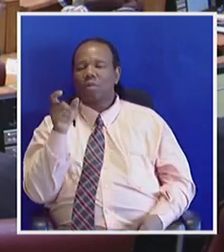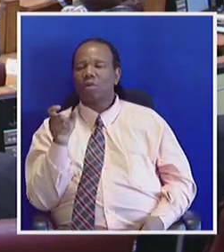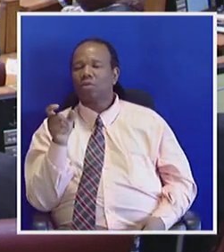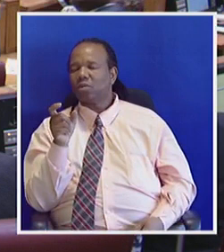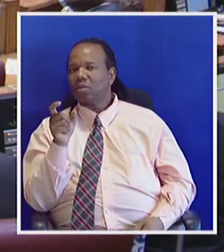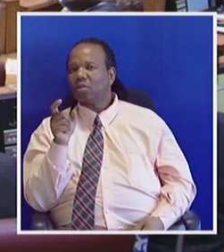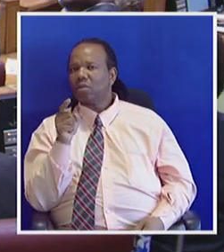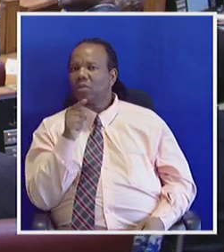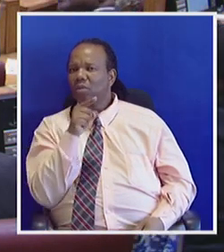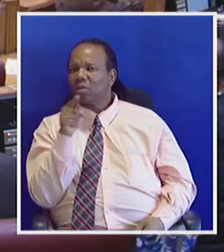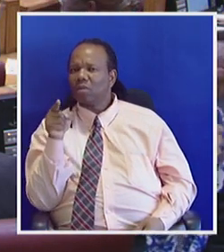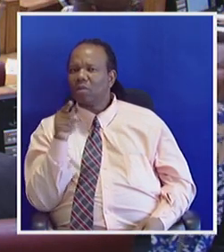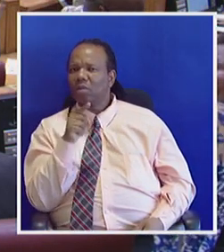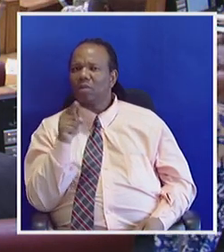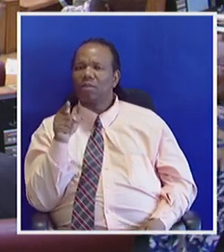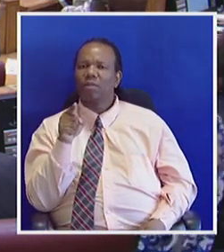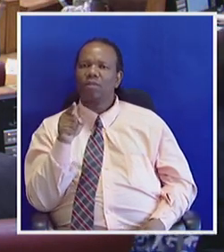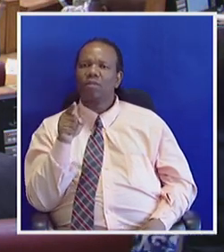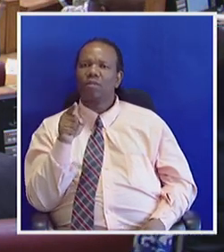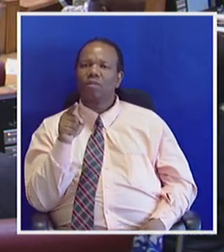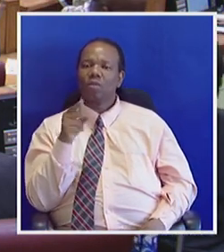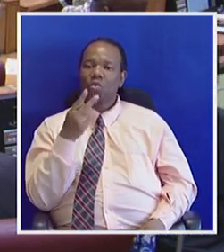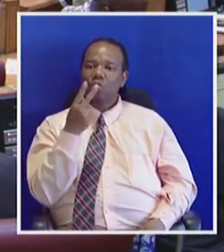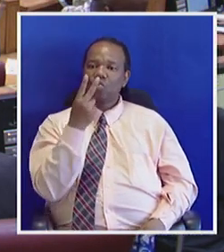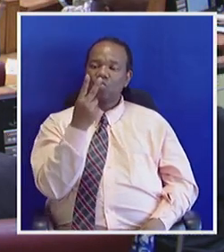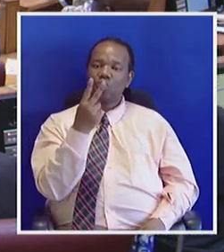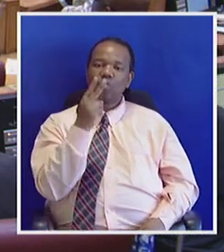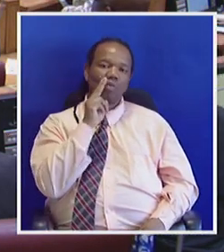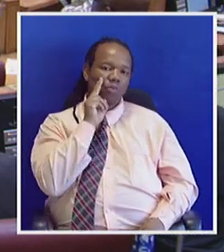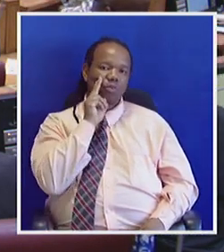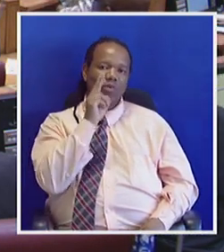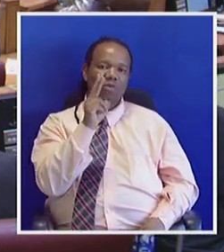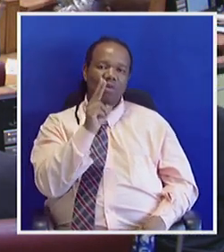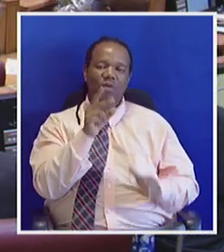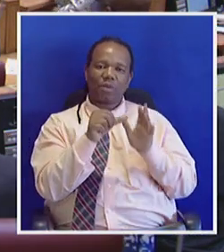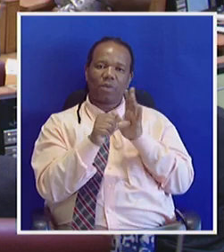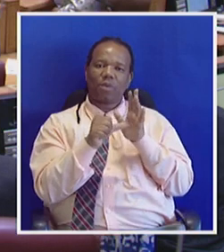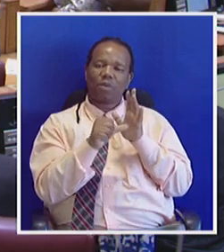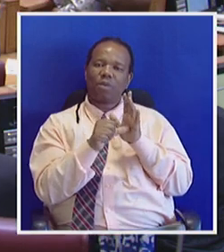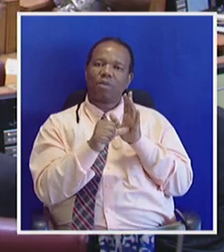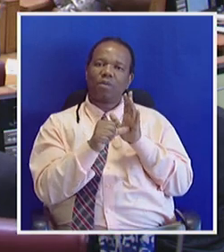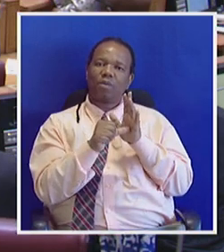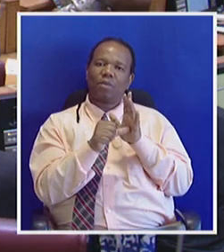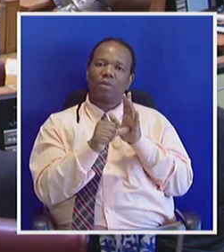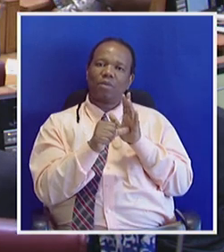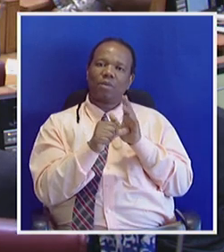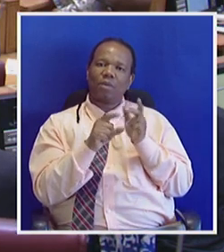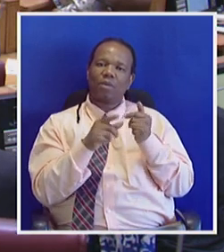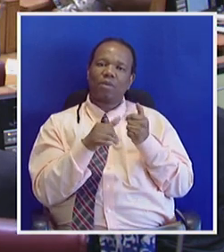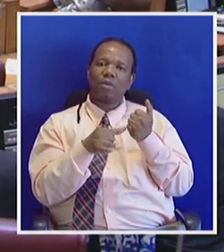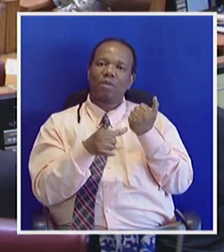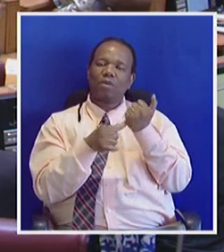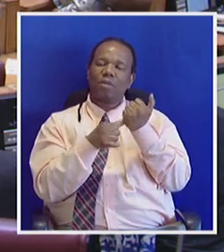in the gallery by two important guests. It is the Deputy Speaker